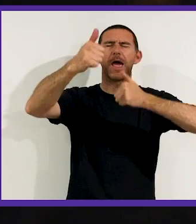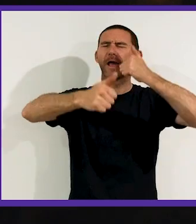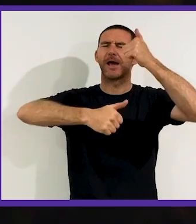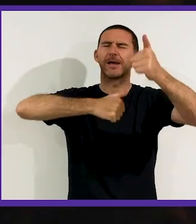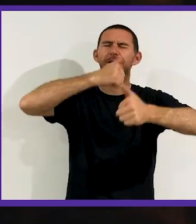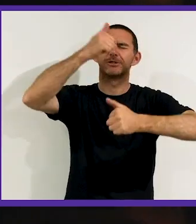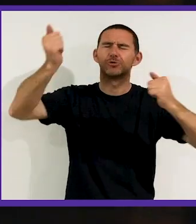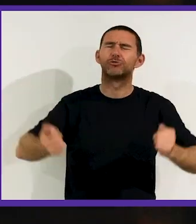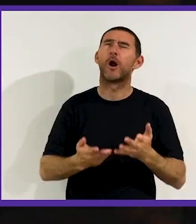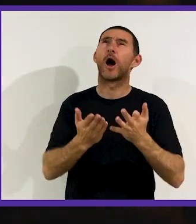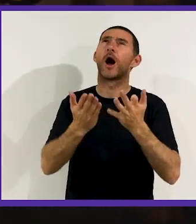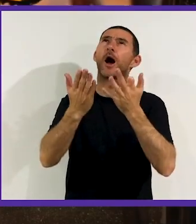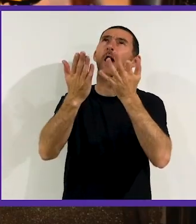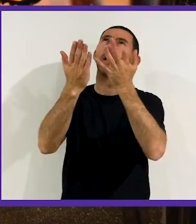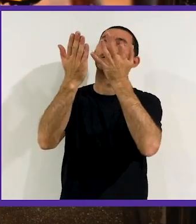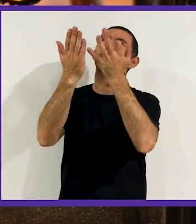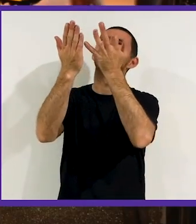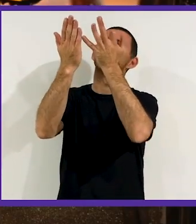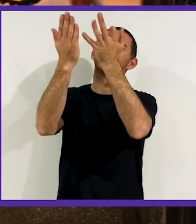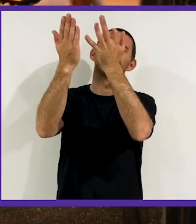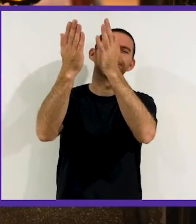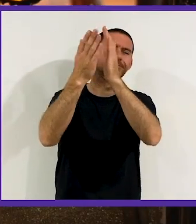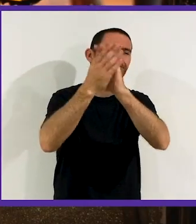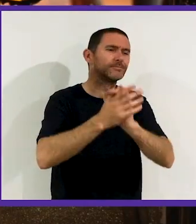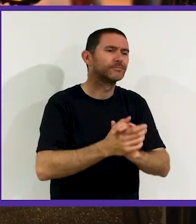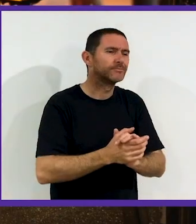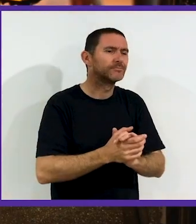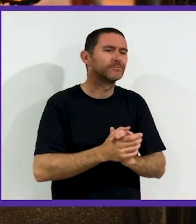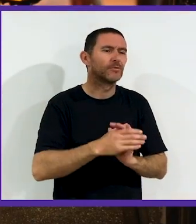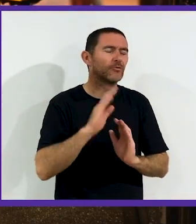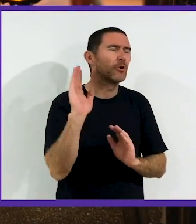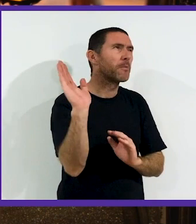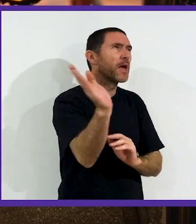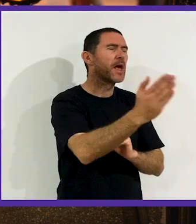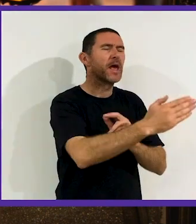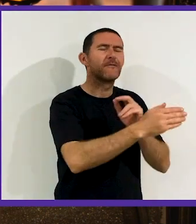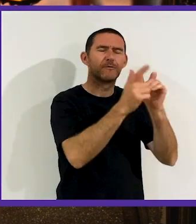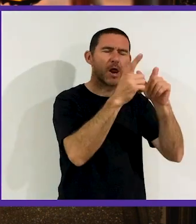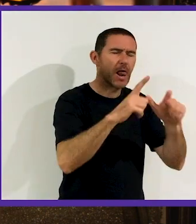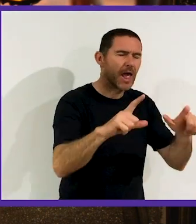Every time.